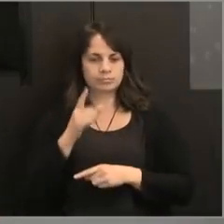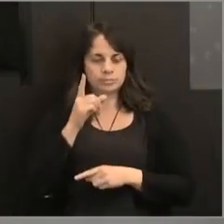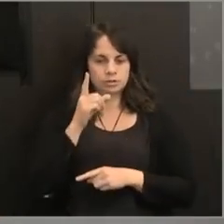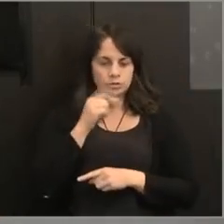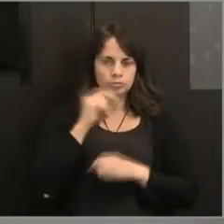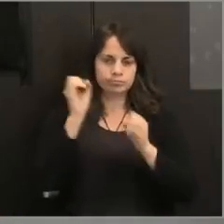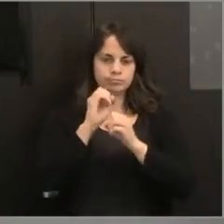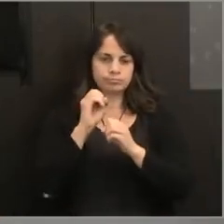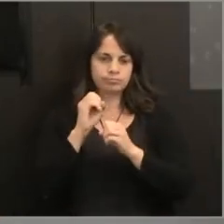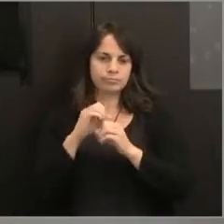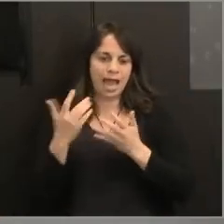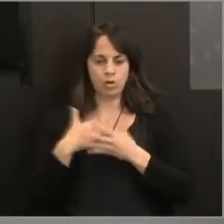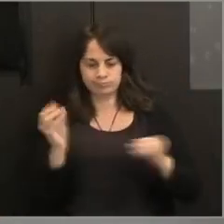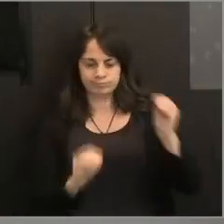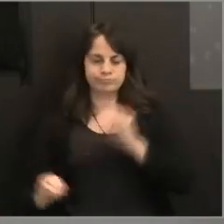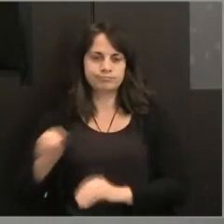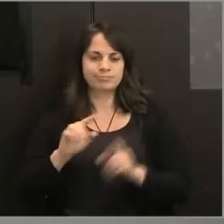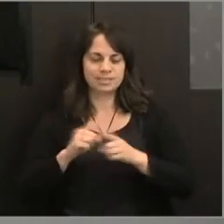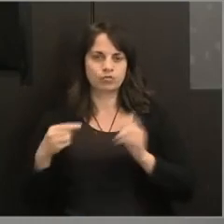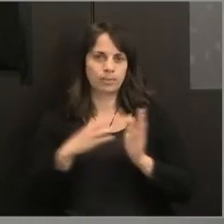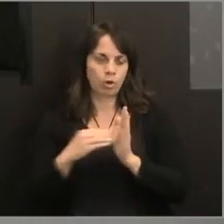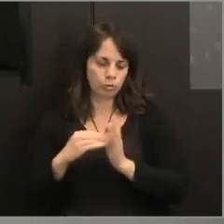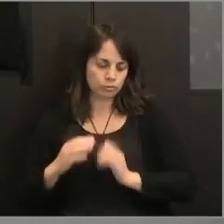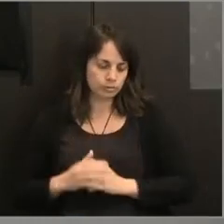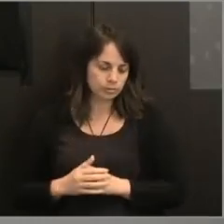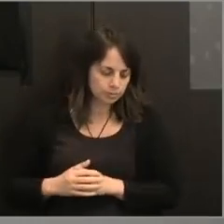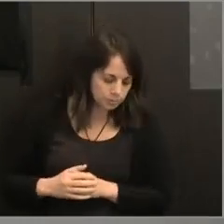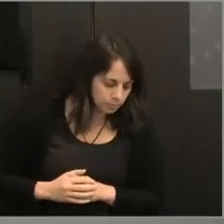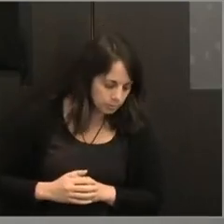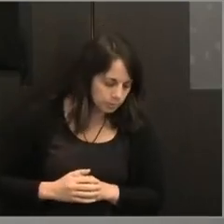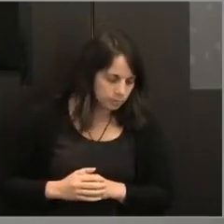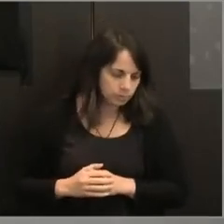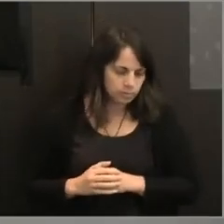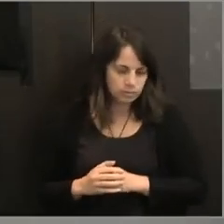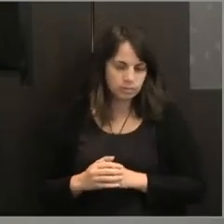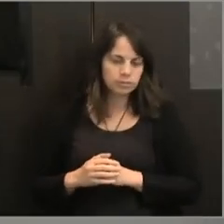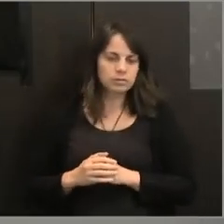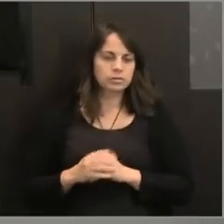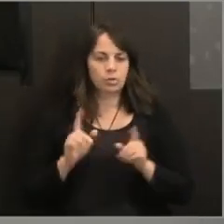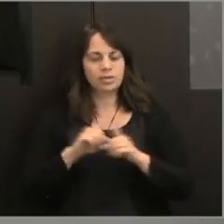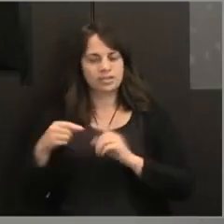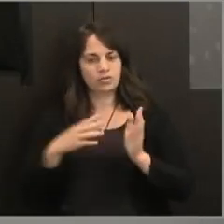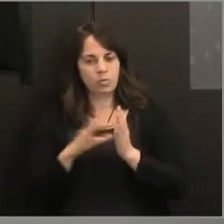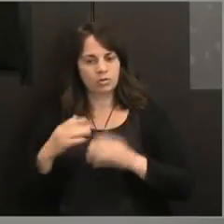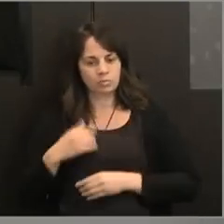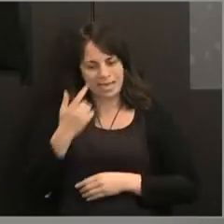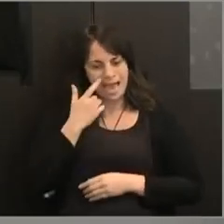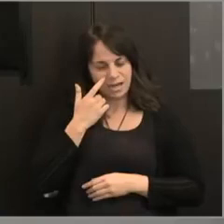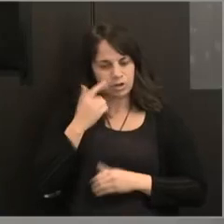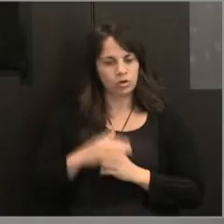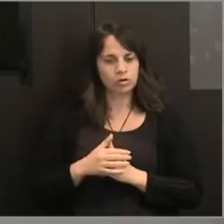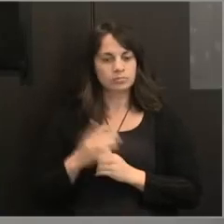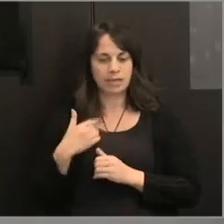models. And so the sort of models we looked at, and there are several in